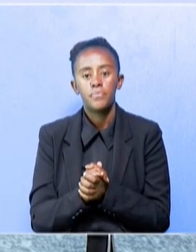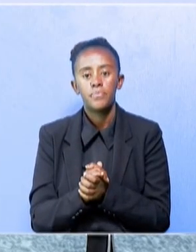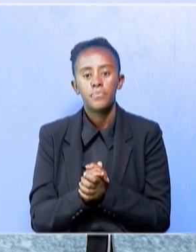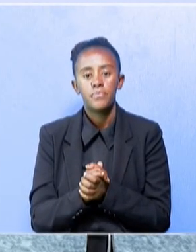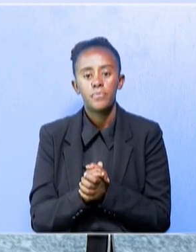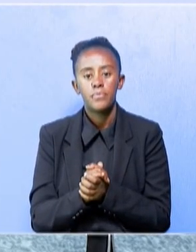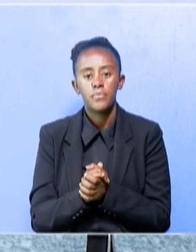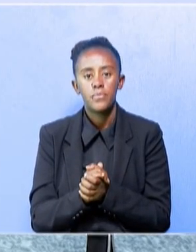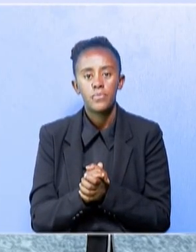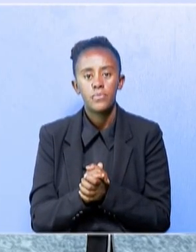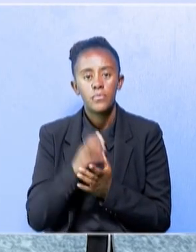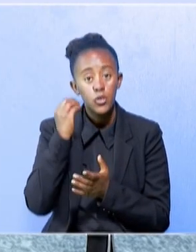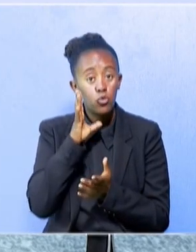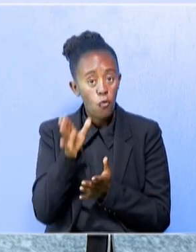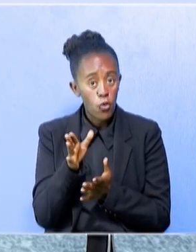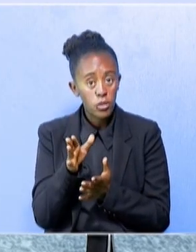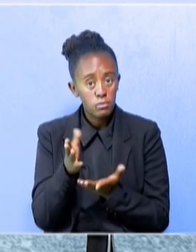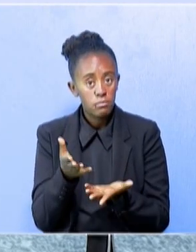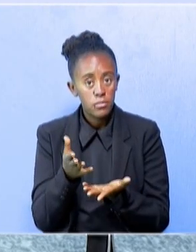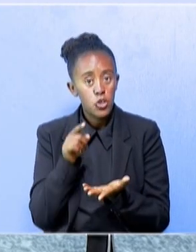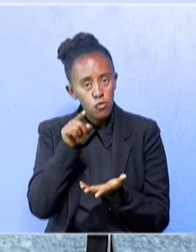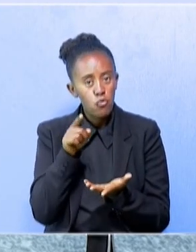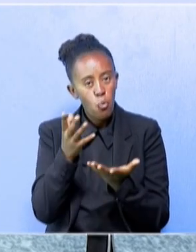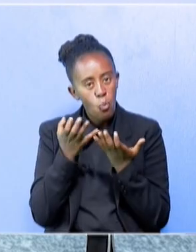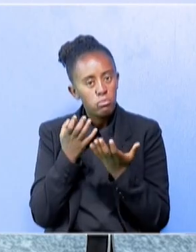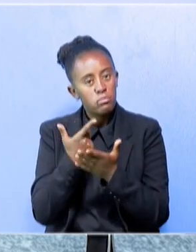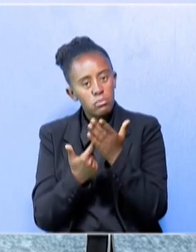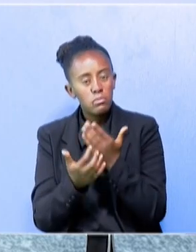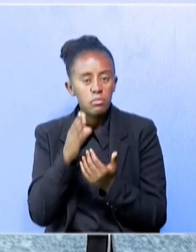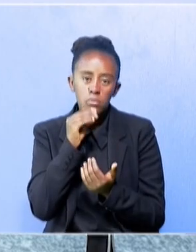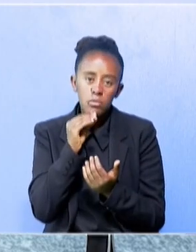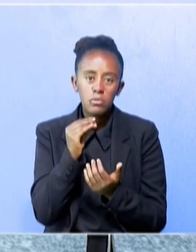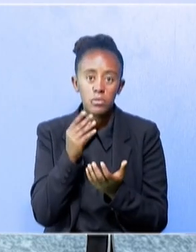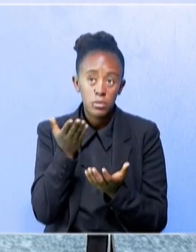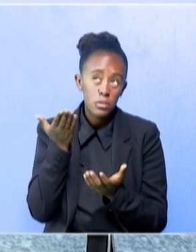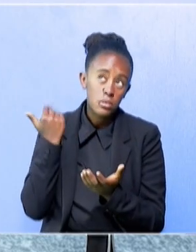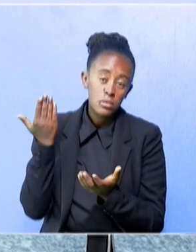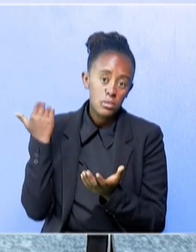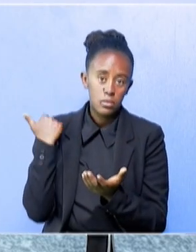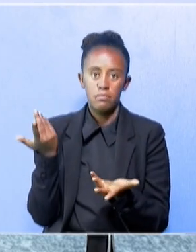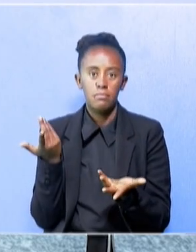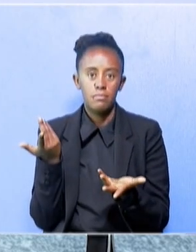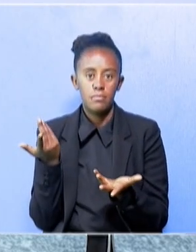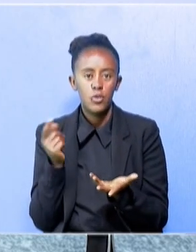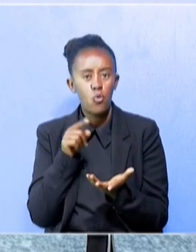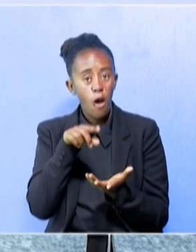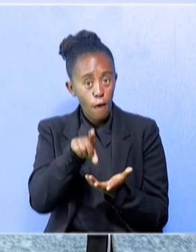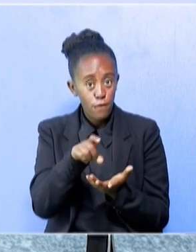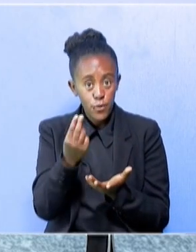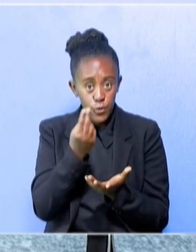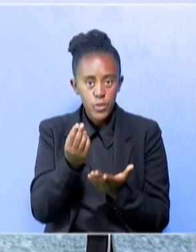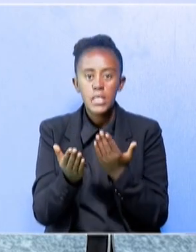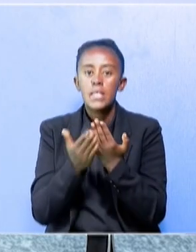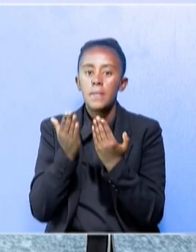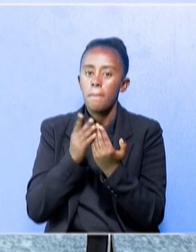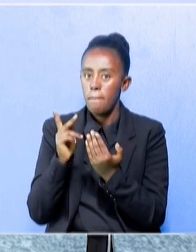Yeah, don't forget that if you want to talk about the action which is in the past, you have to use simple